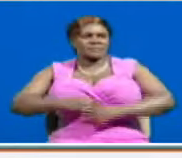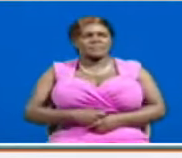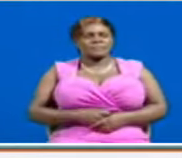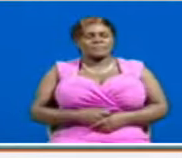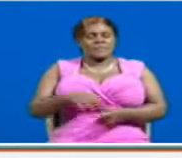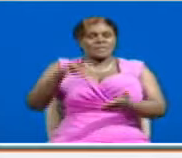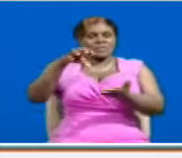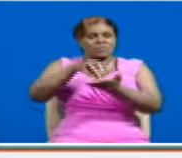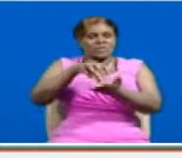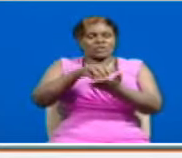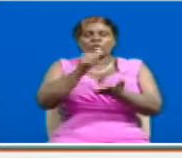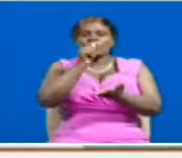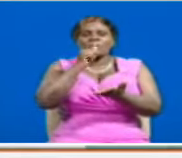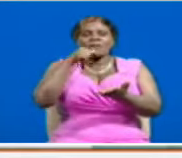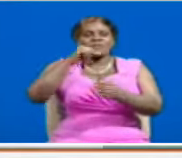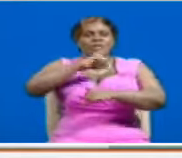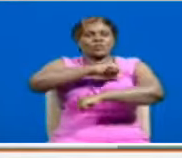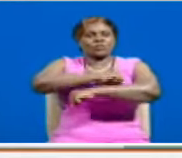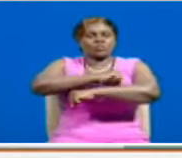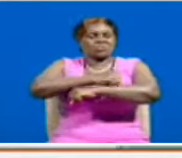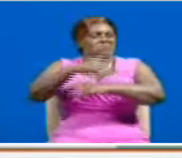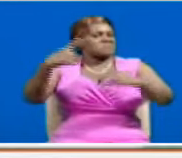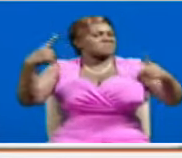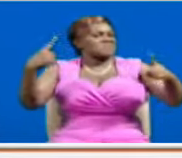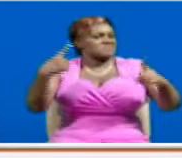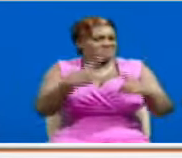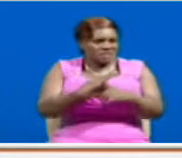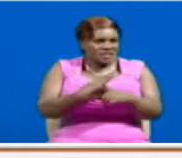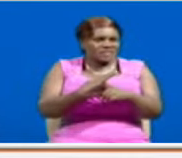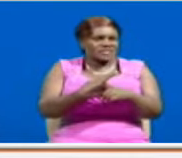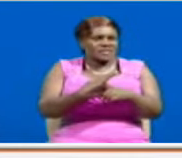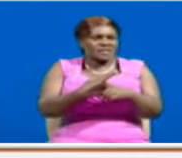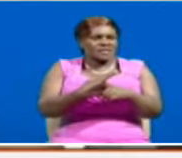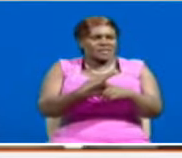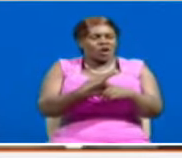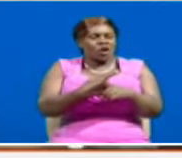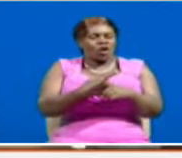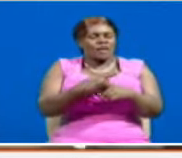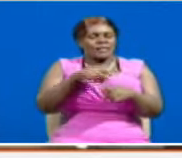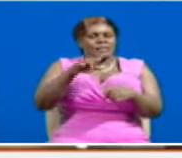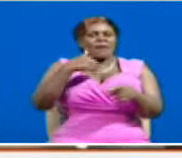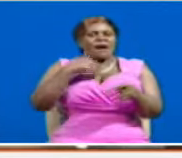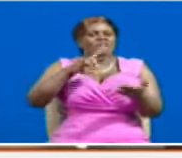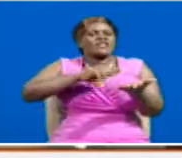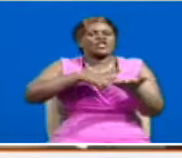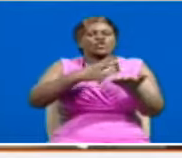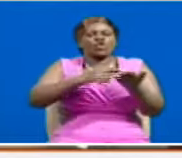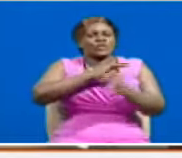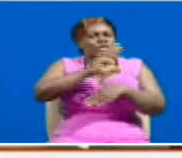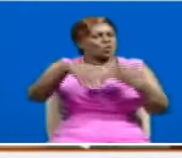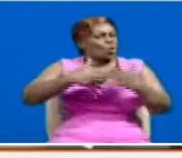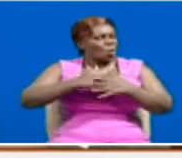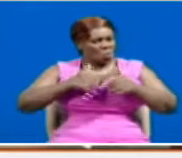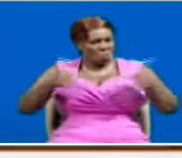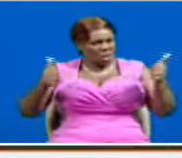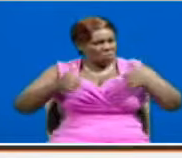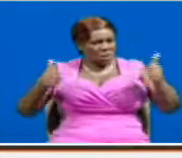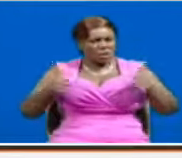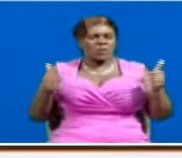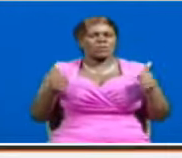The situation in private schools is totally different. The infrastructure is enviable, with well-equipped